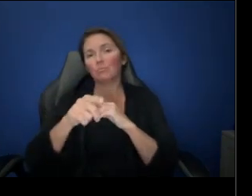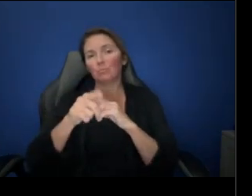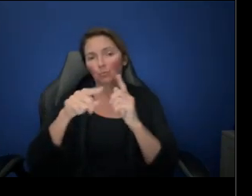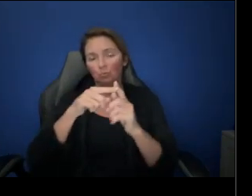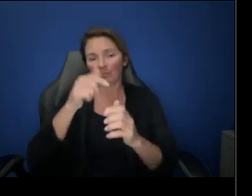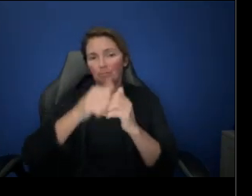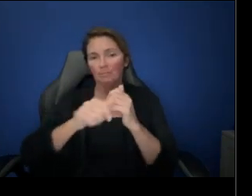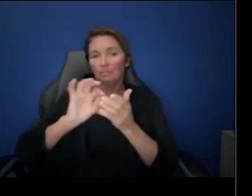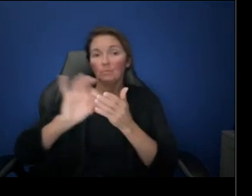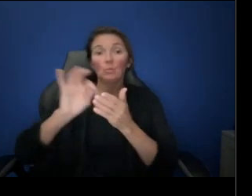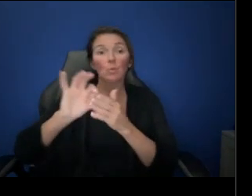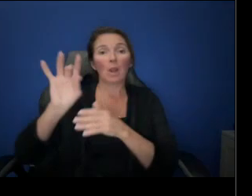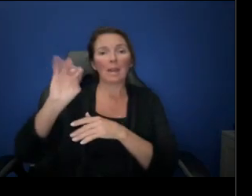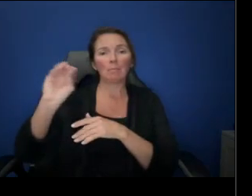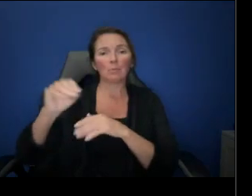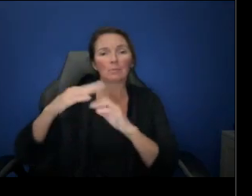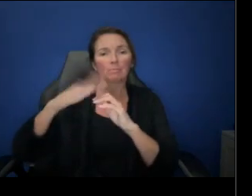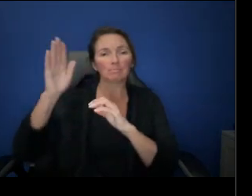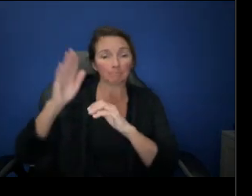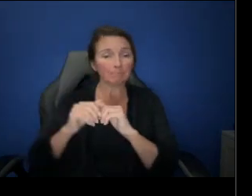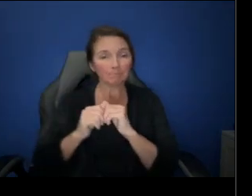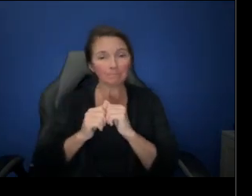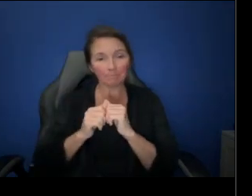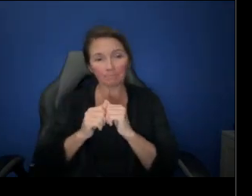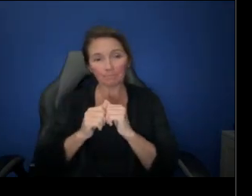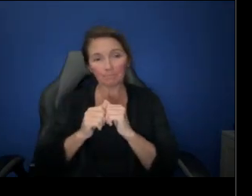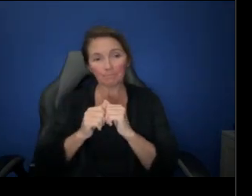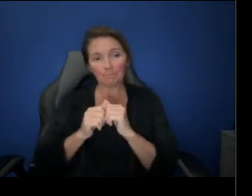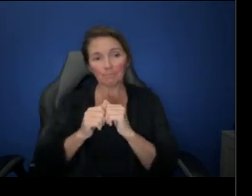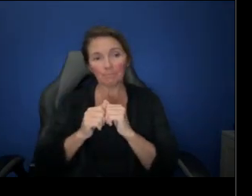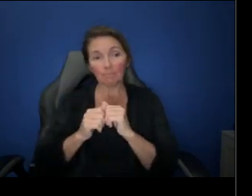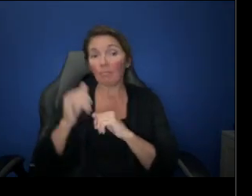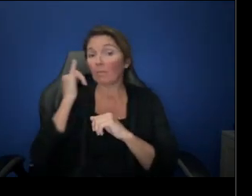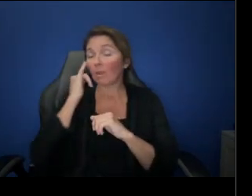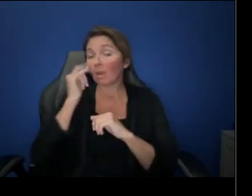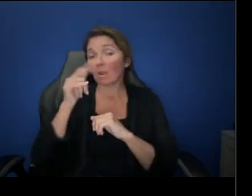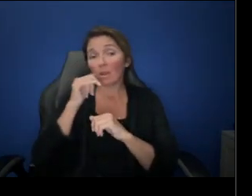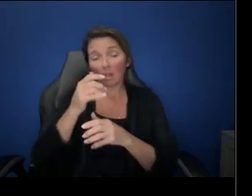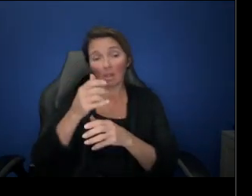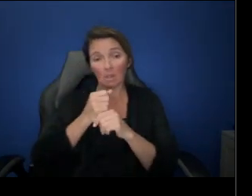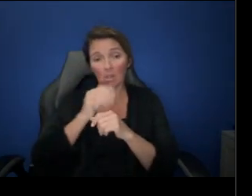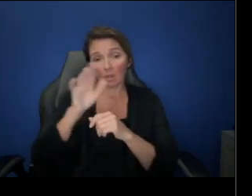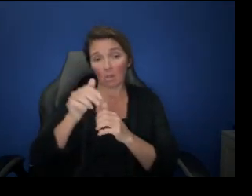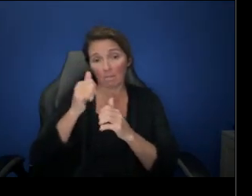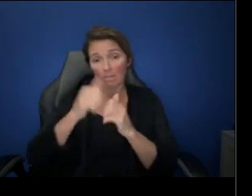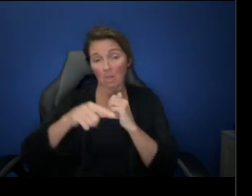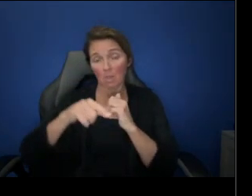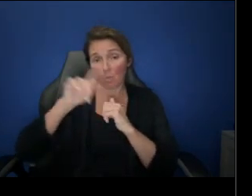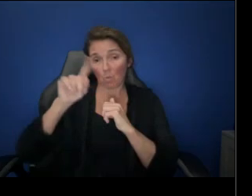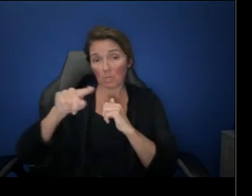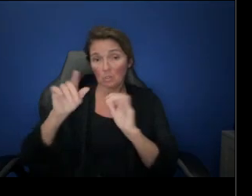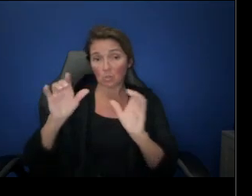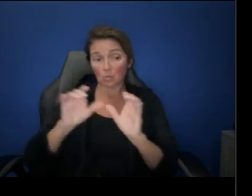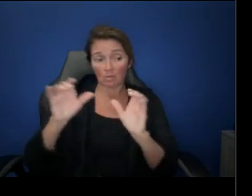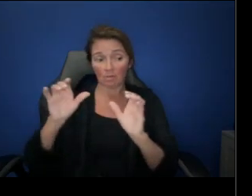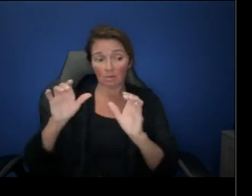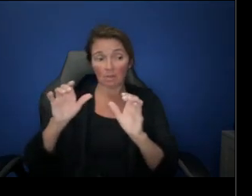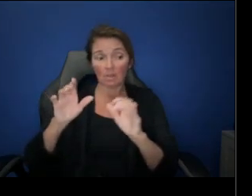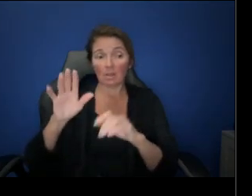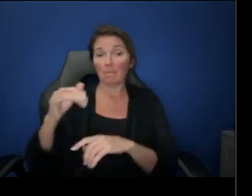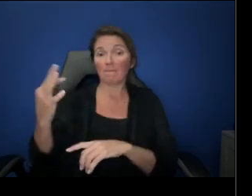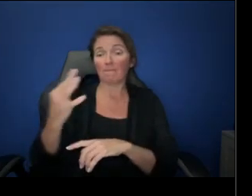score of 80% is achieved. If you do not receive your passing quiz certificate by